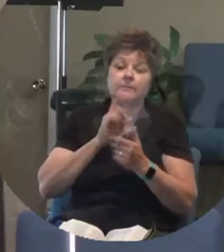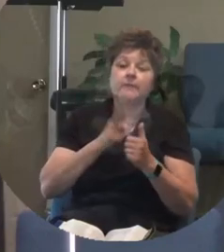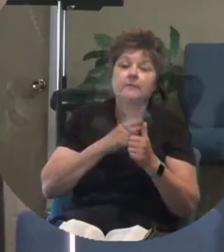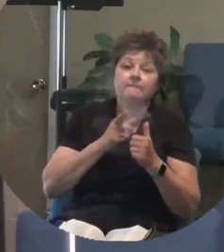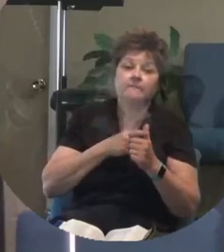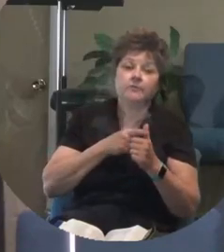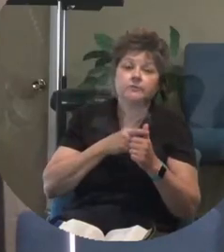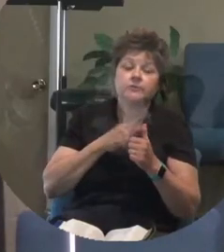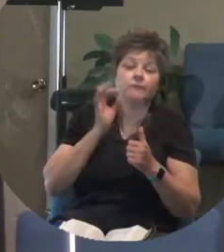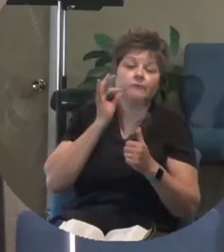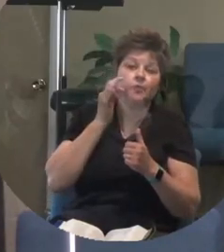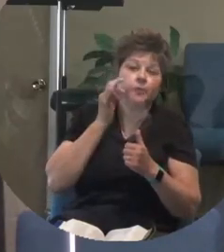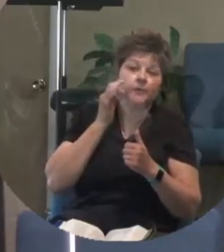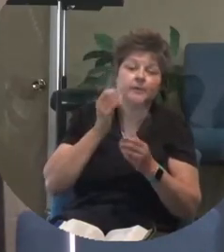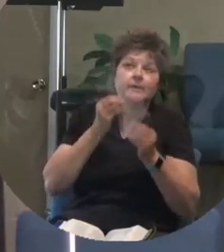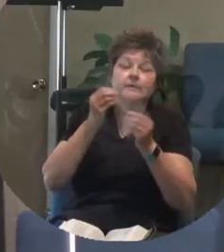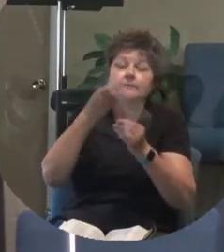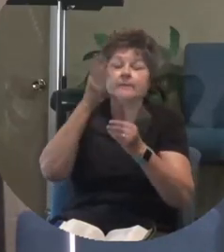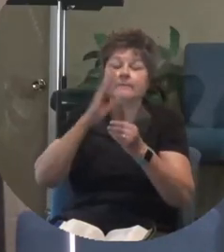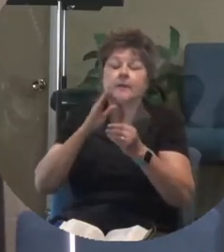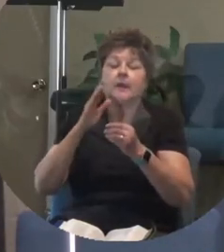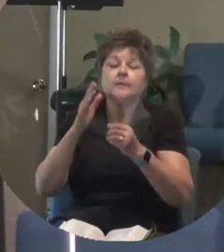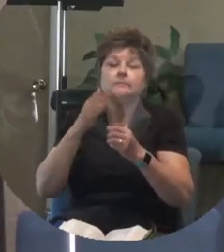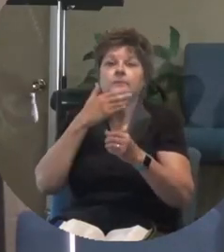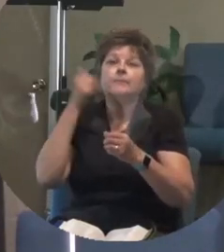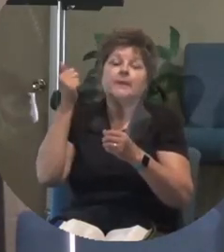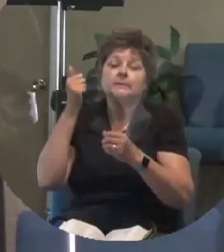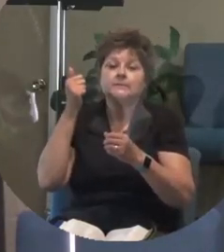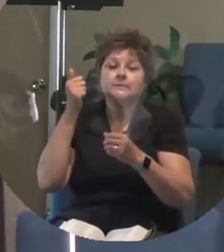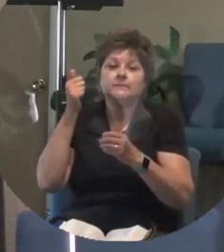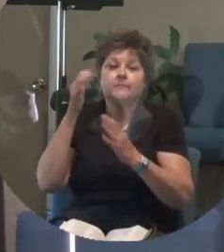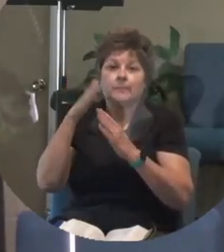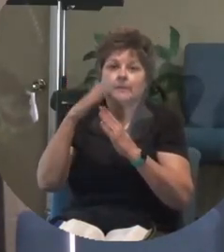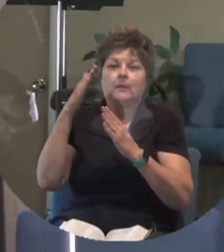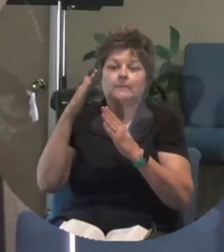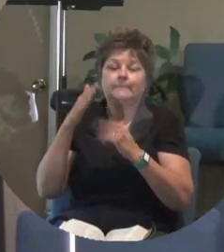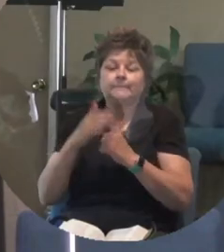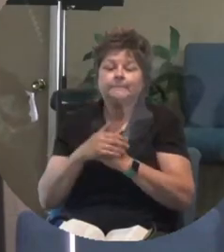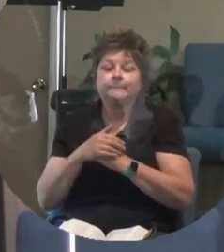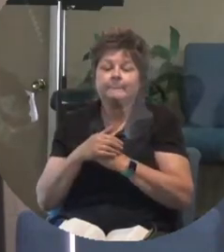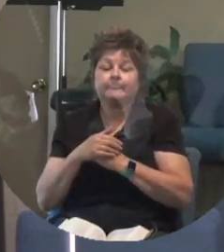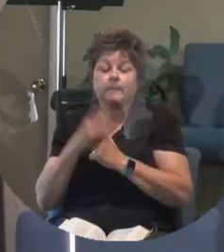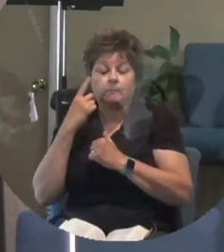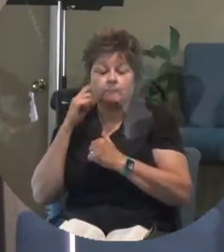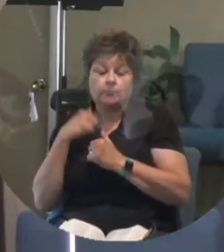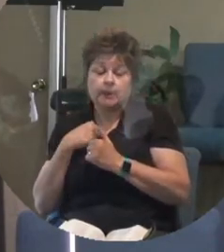best. You give God from the top. So for me,